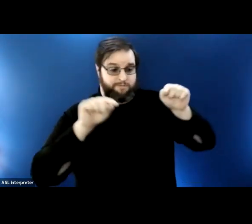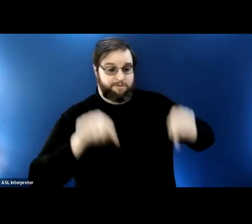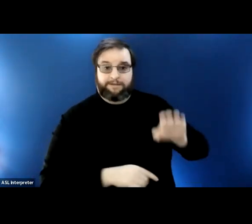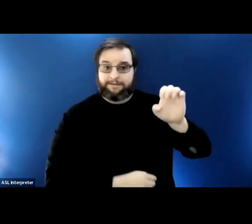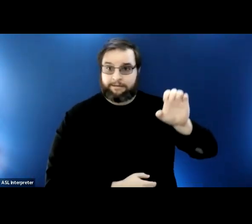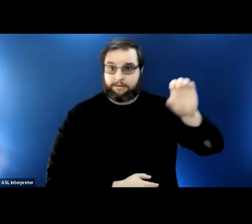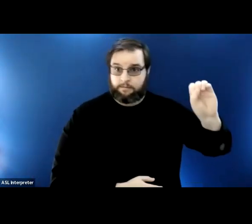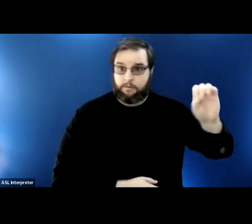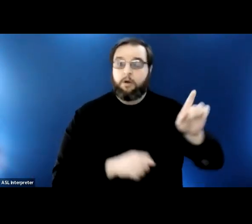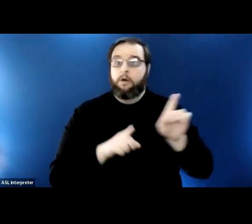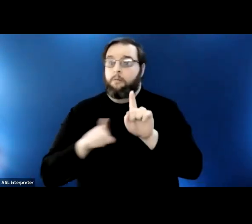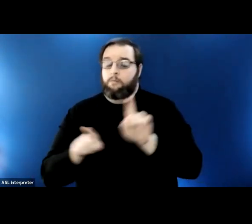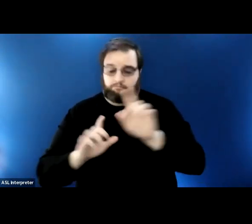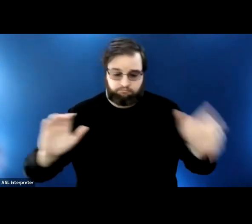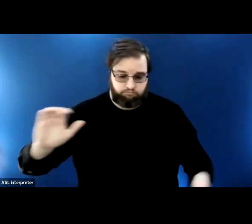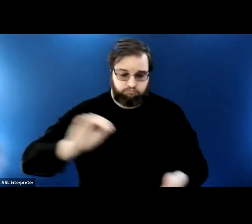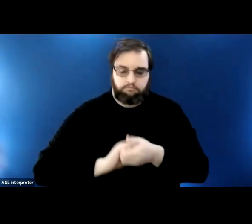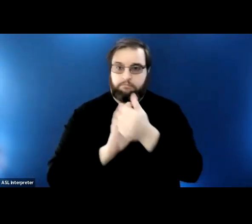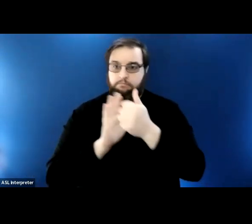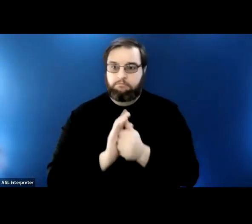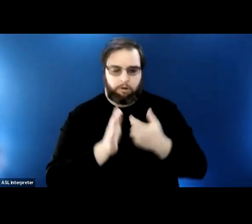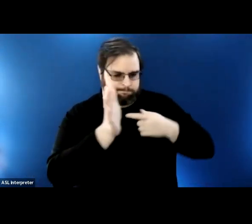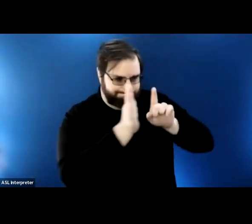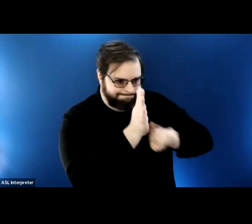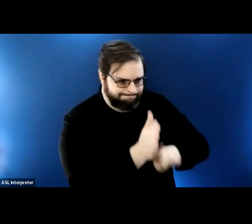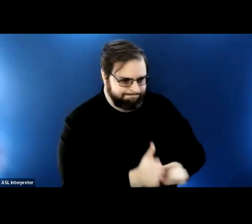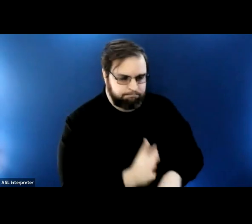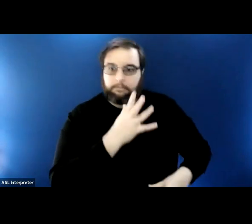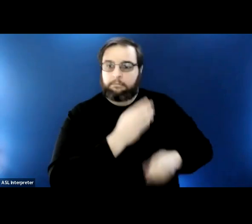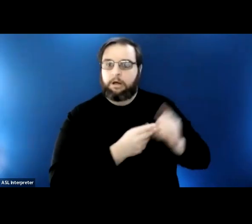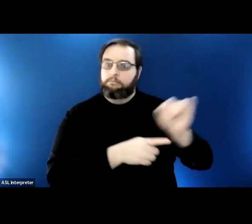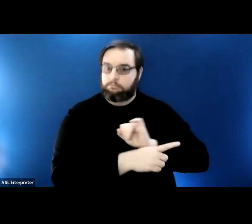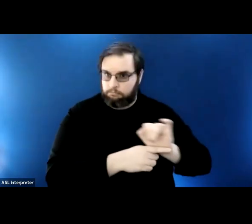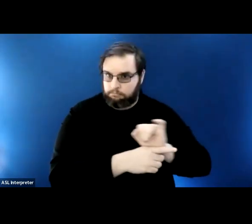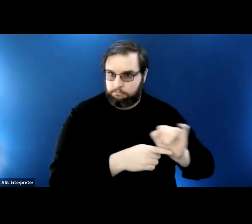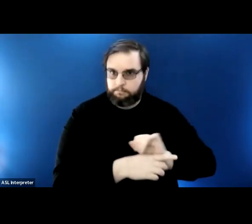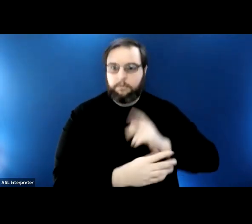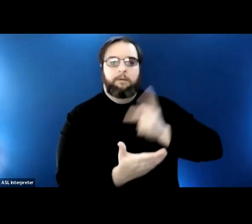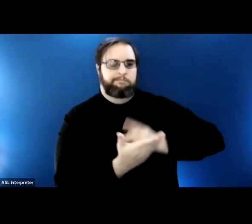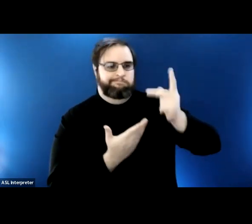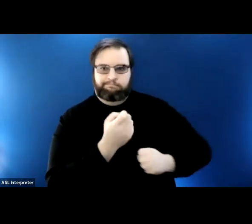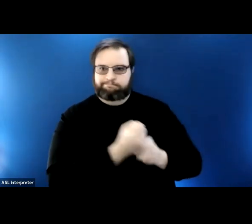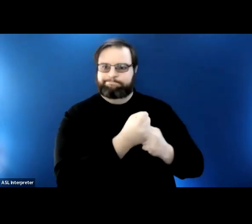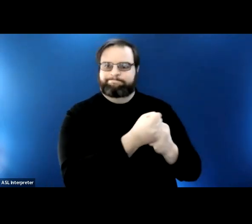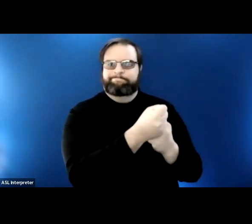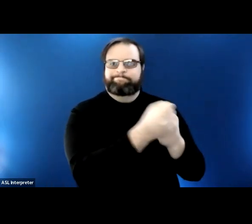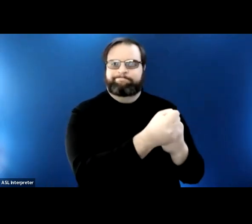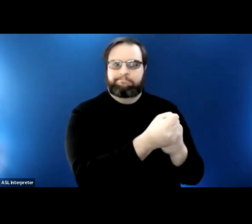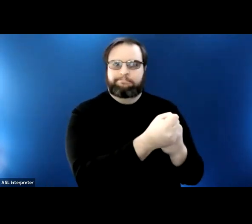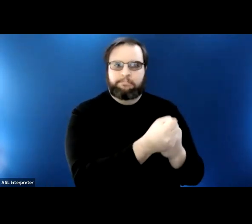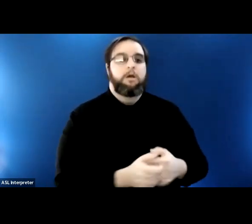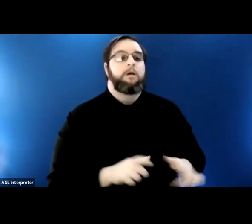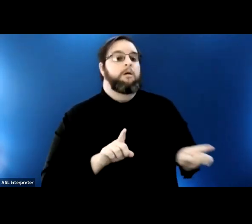our HBCUs through enhanced research, internships, and other programmatic support. We will also use them to